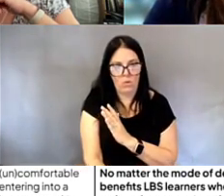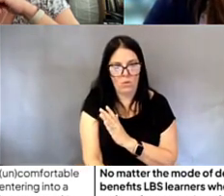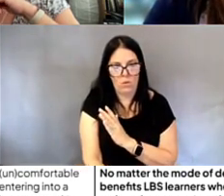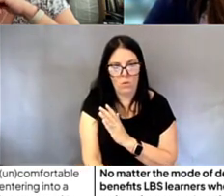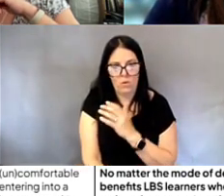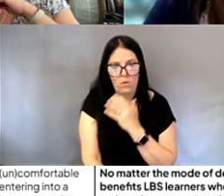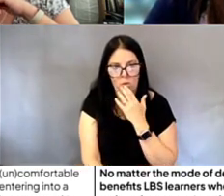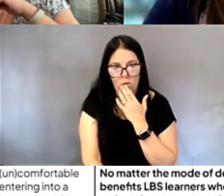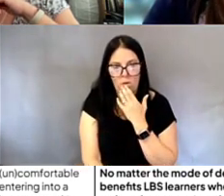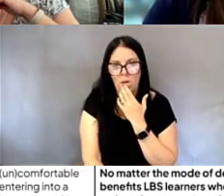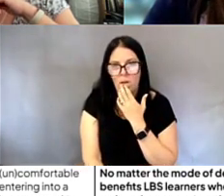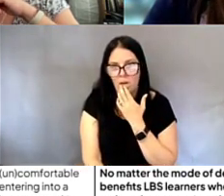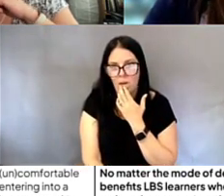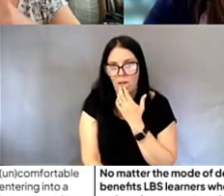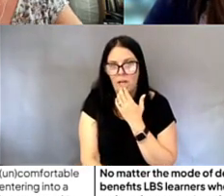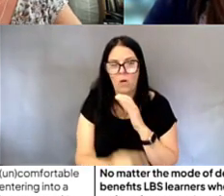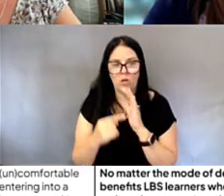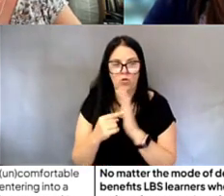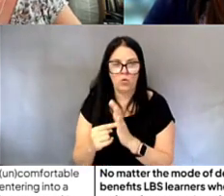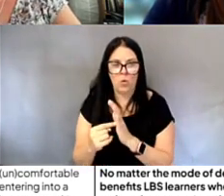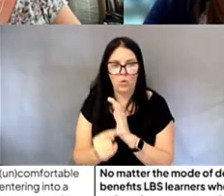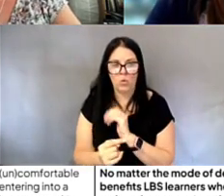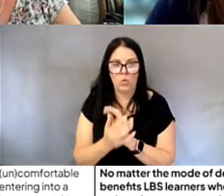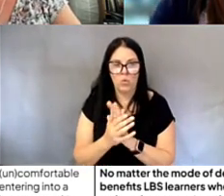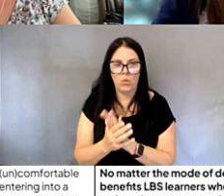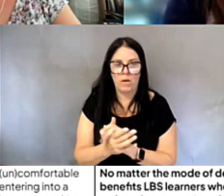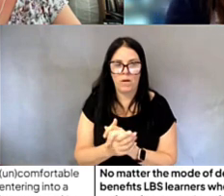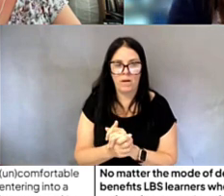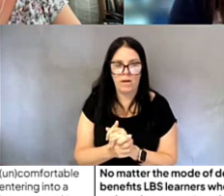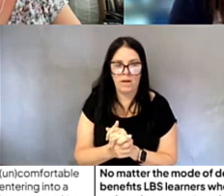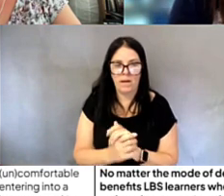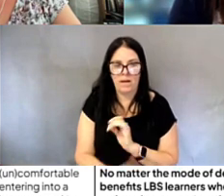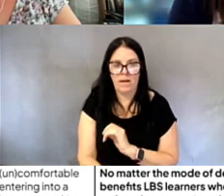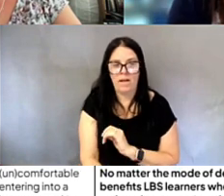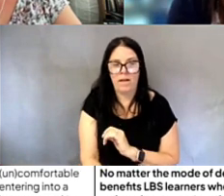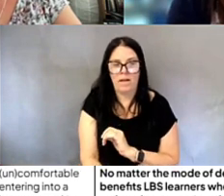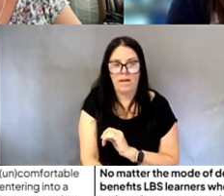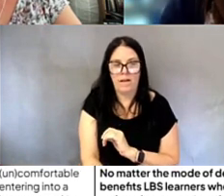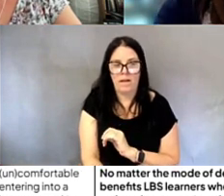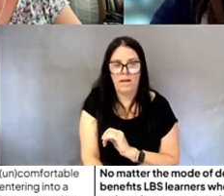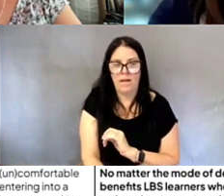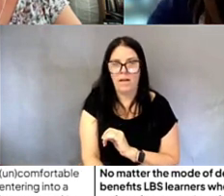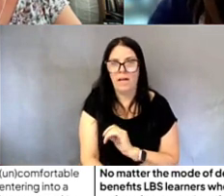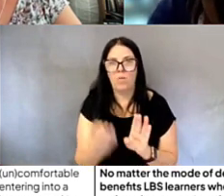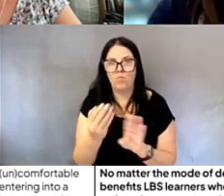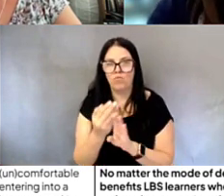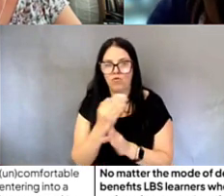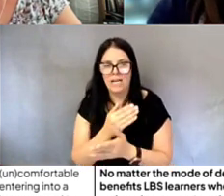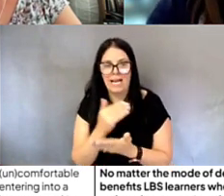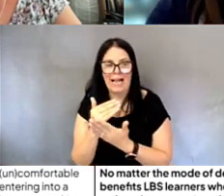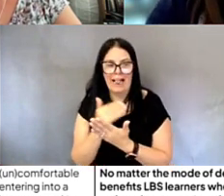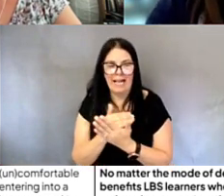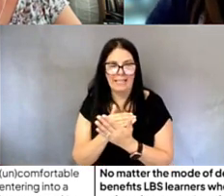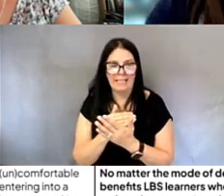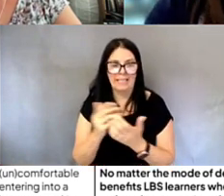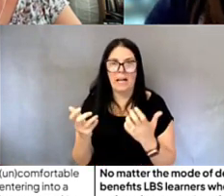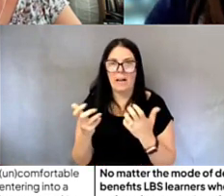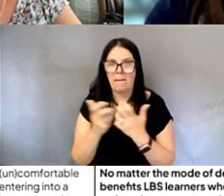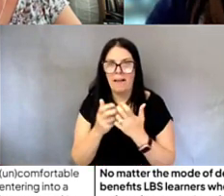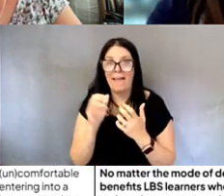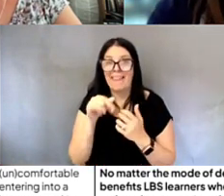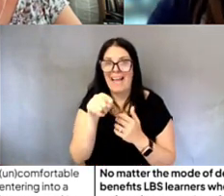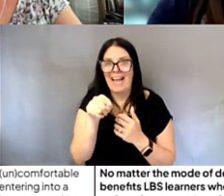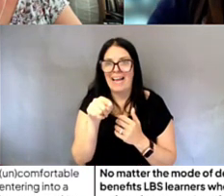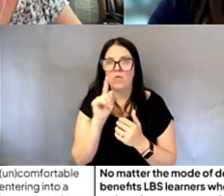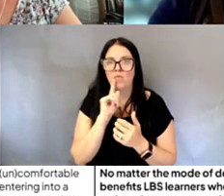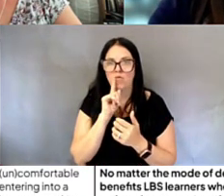sorry, I'm going to show you the pre-lesson companion that really is something